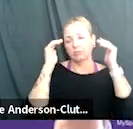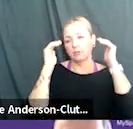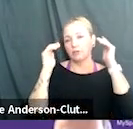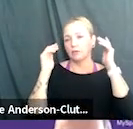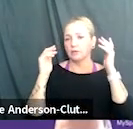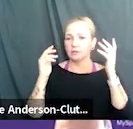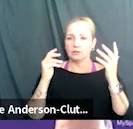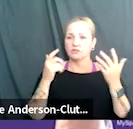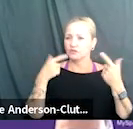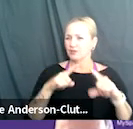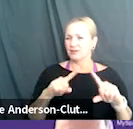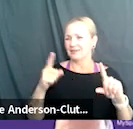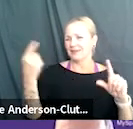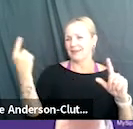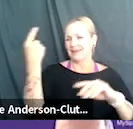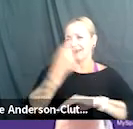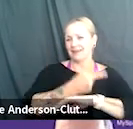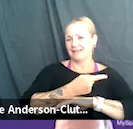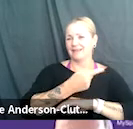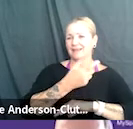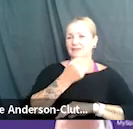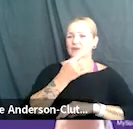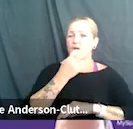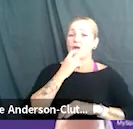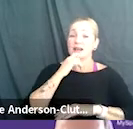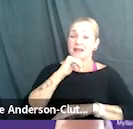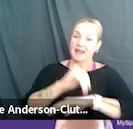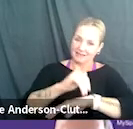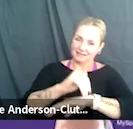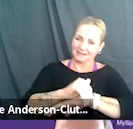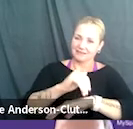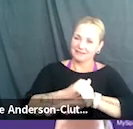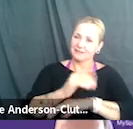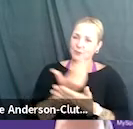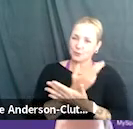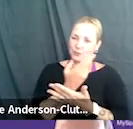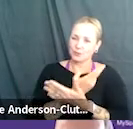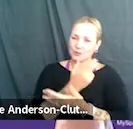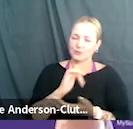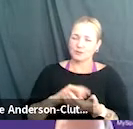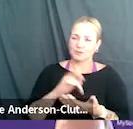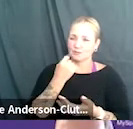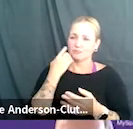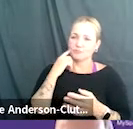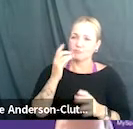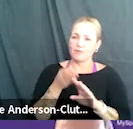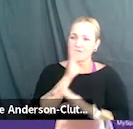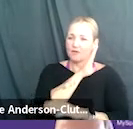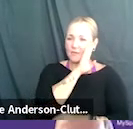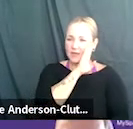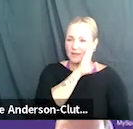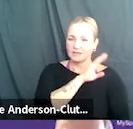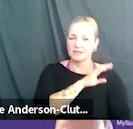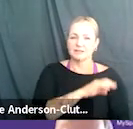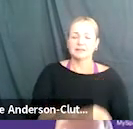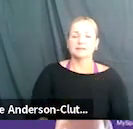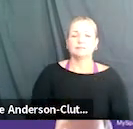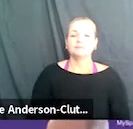only. Early this year, he then developed this new sort of repetitive behavior. And again, he had a lot of